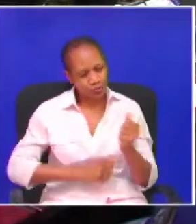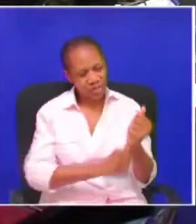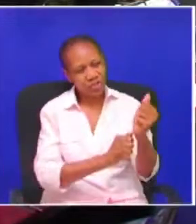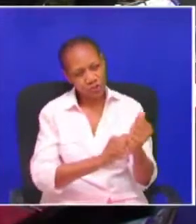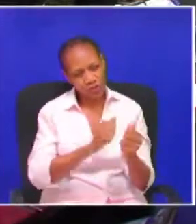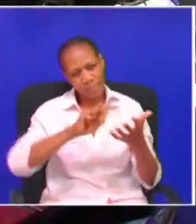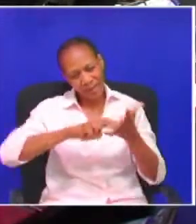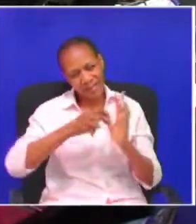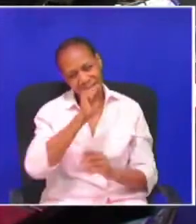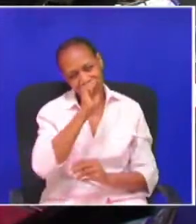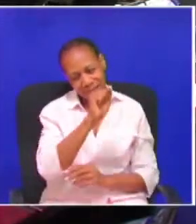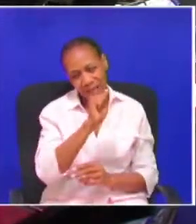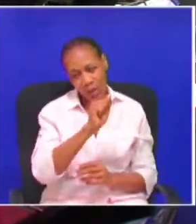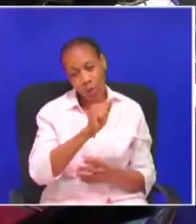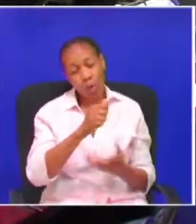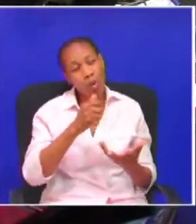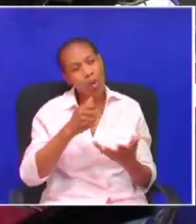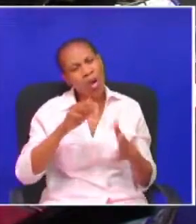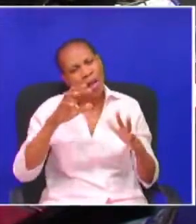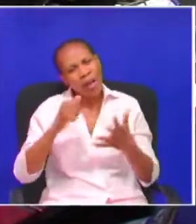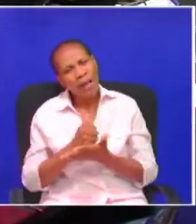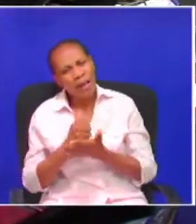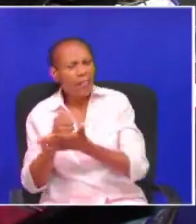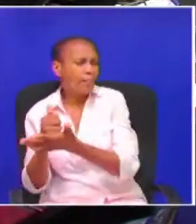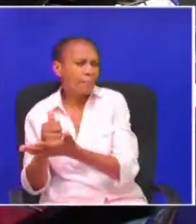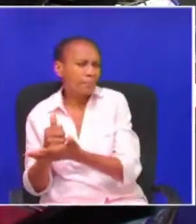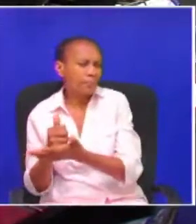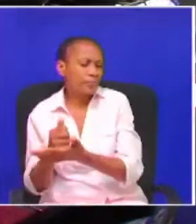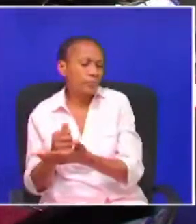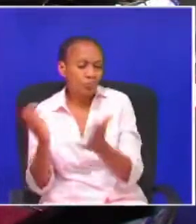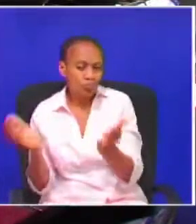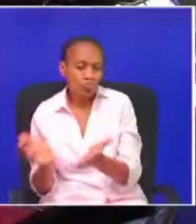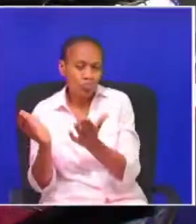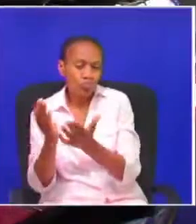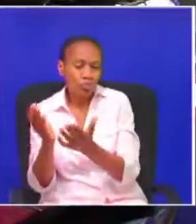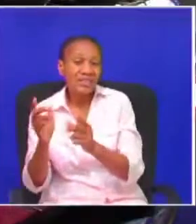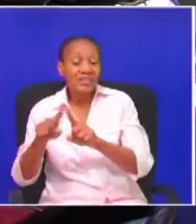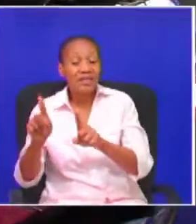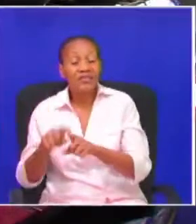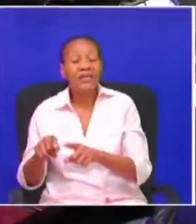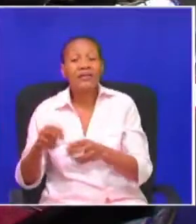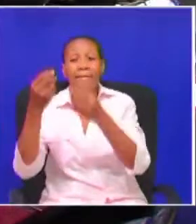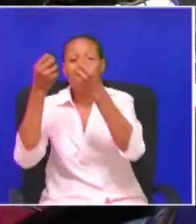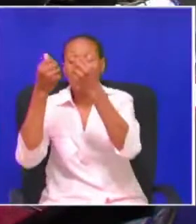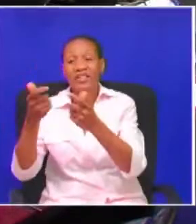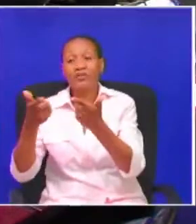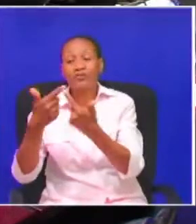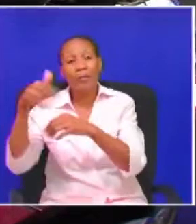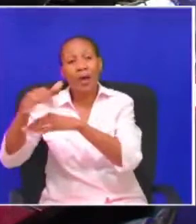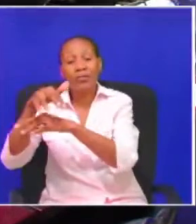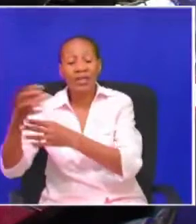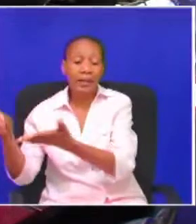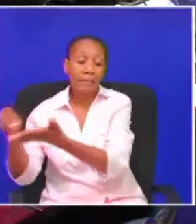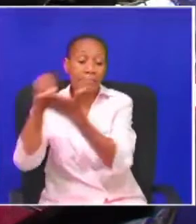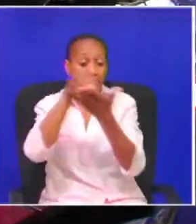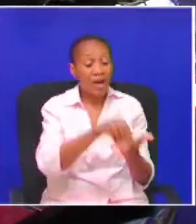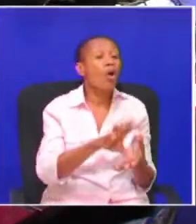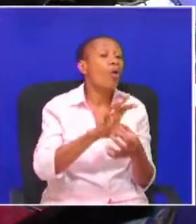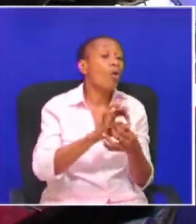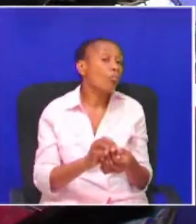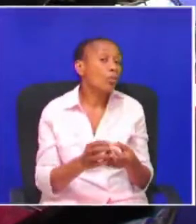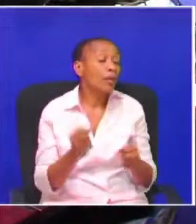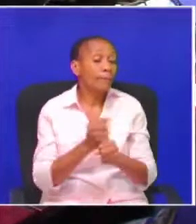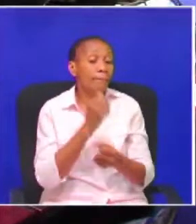drive as part of its investment strategy to boost foreign direct investment reinforce direct investment